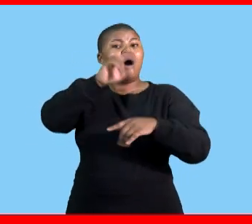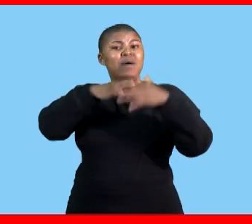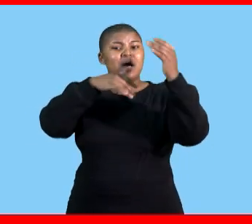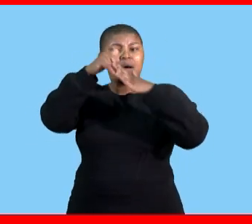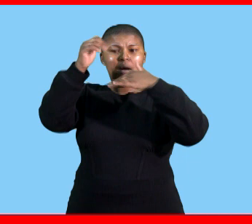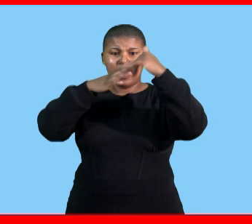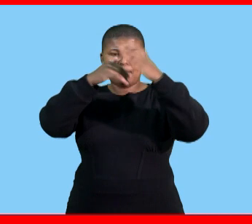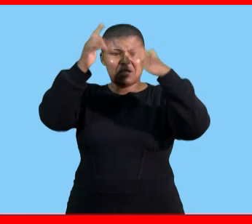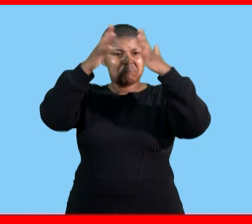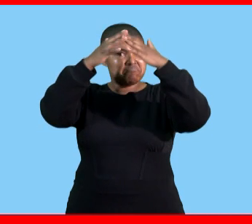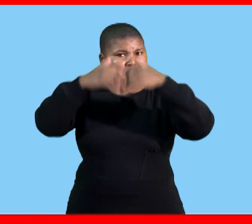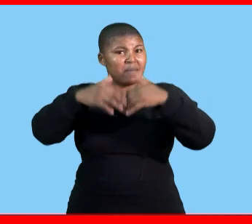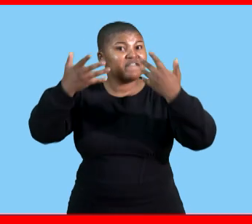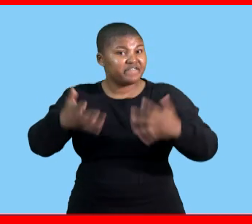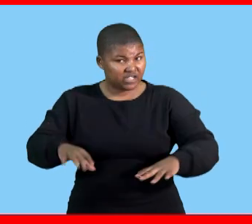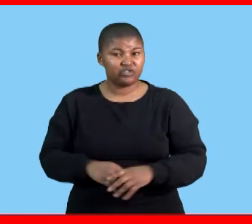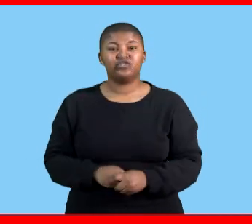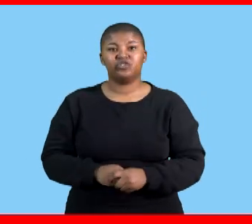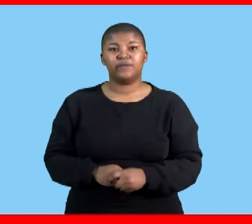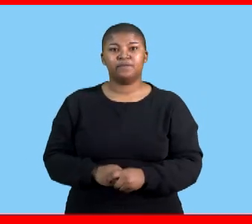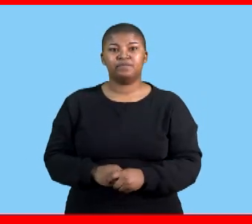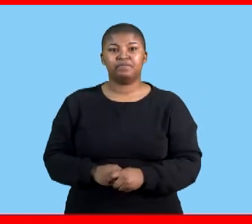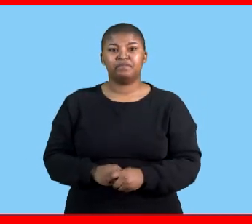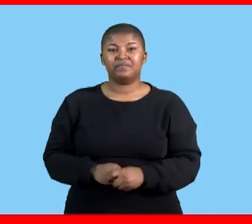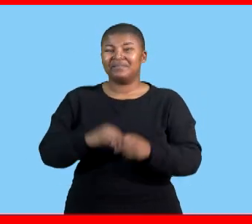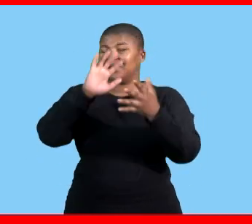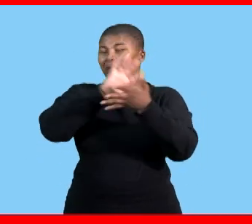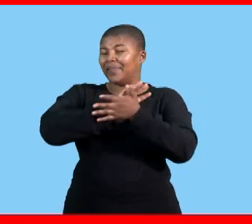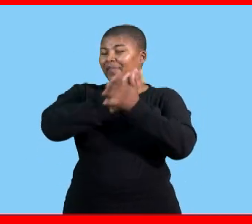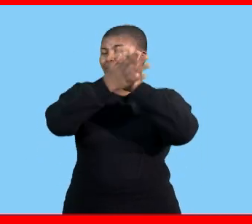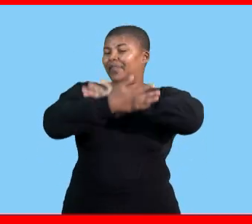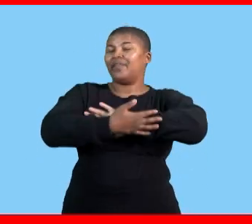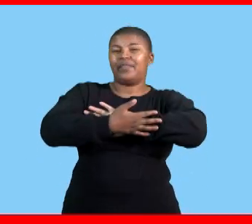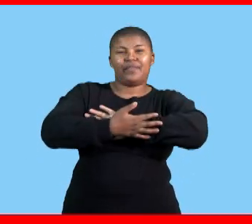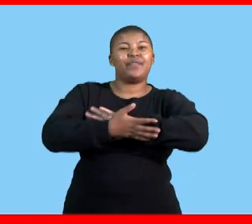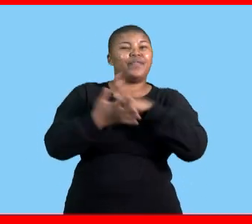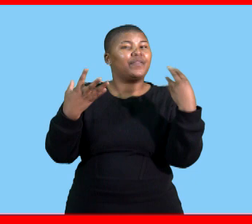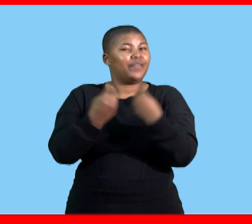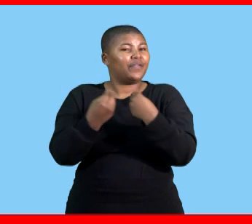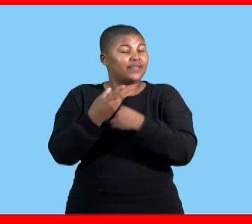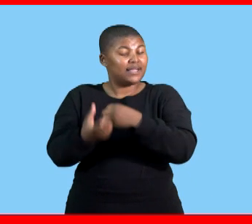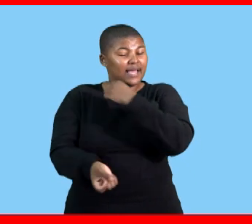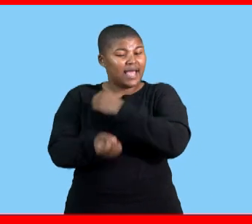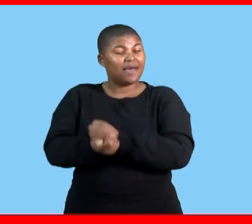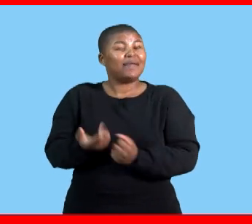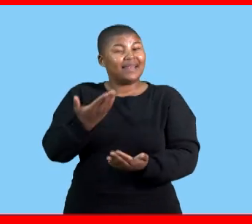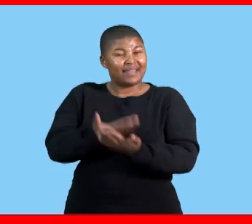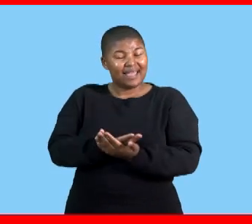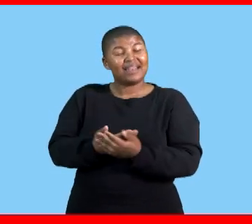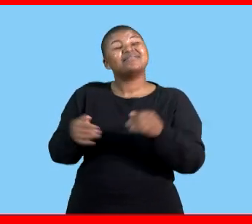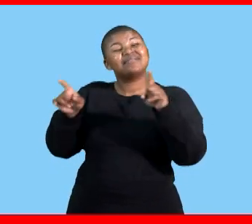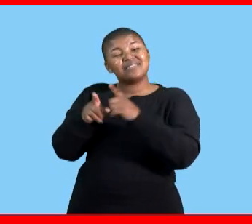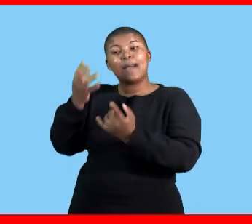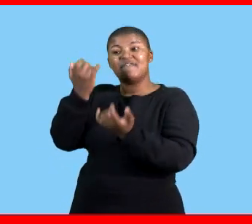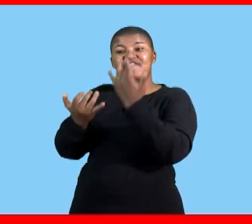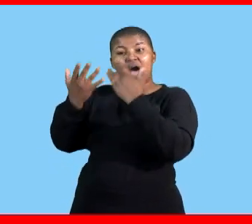a potentially disastrous series of events that may occur. So like again, the fire is